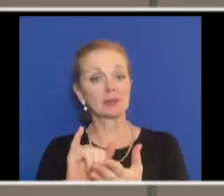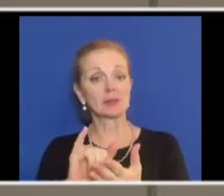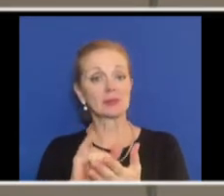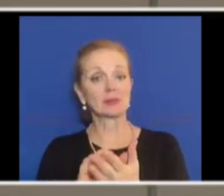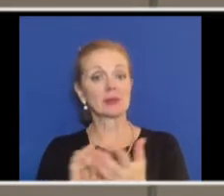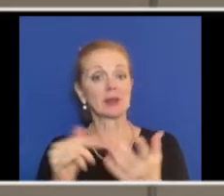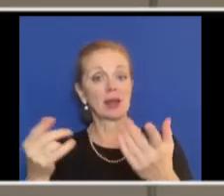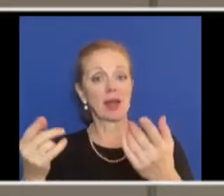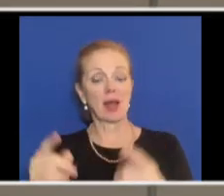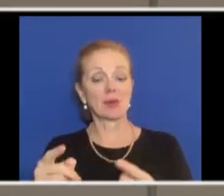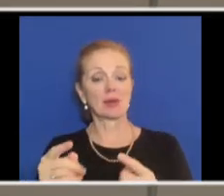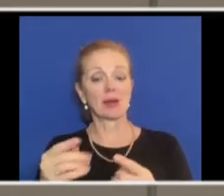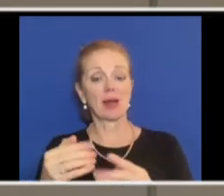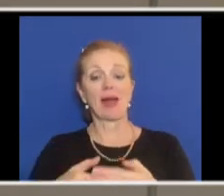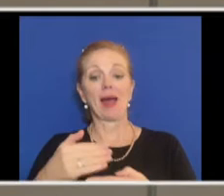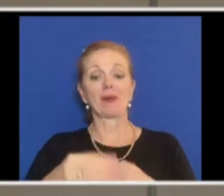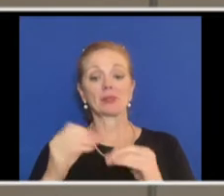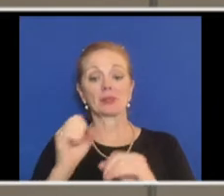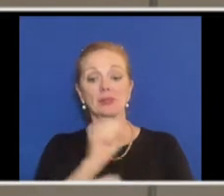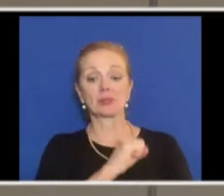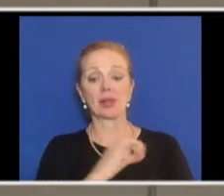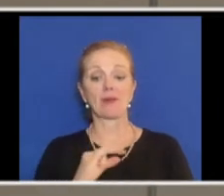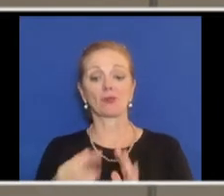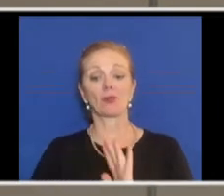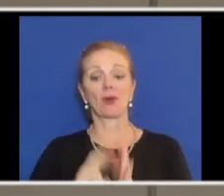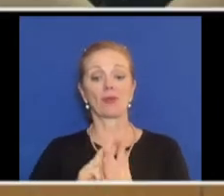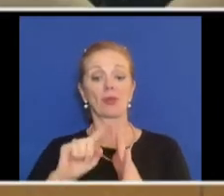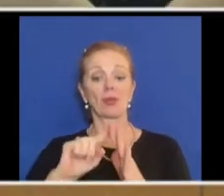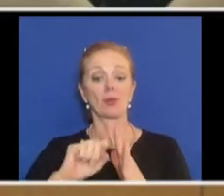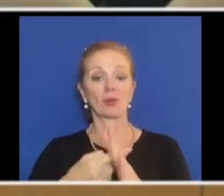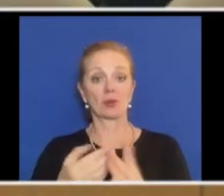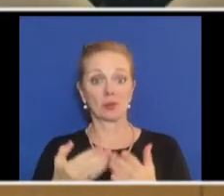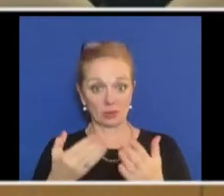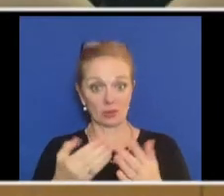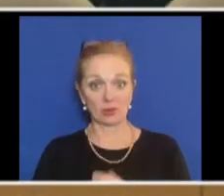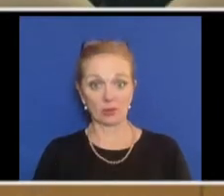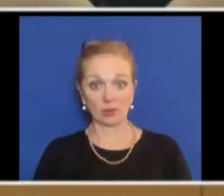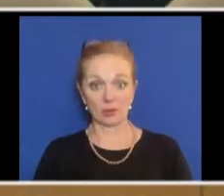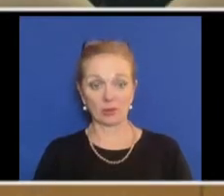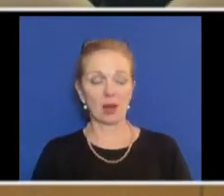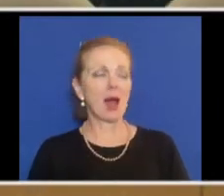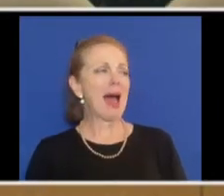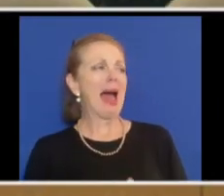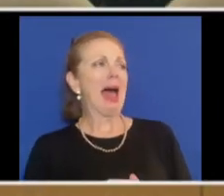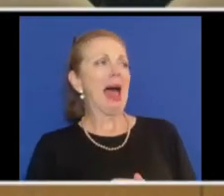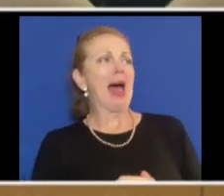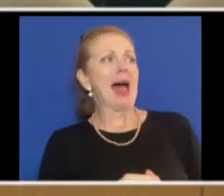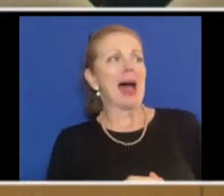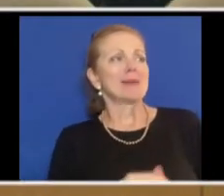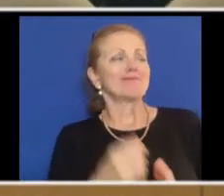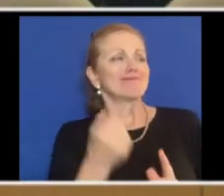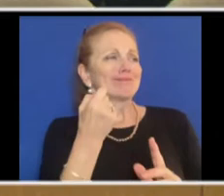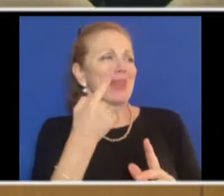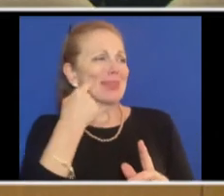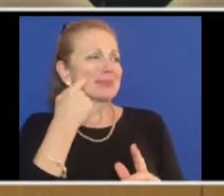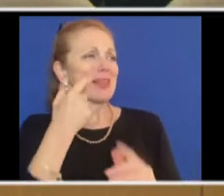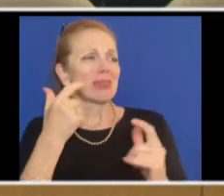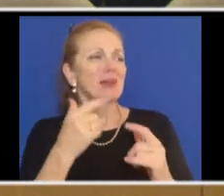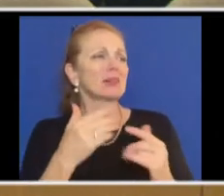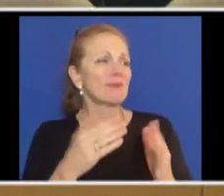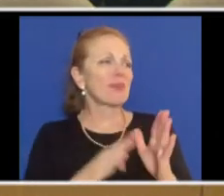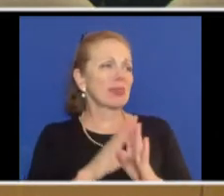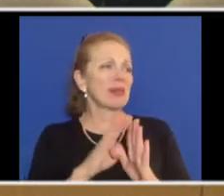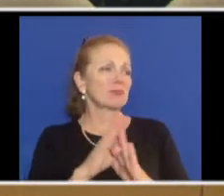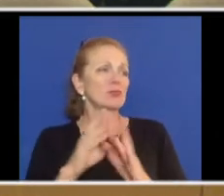staff reviewed the initial submittal I think there's a lot of Development coming with River District and some of its industrial it's